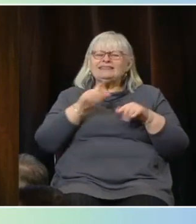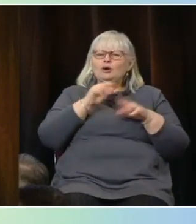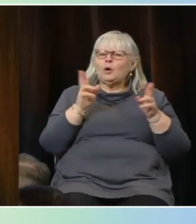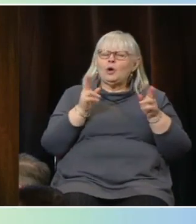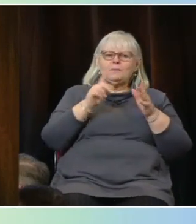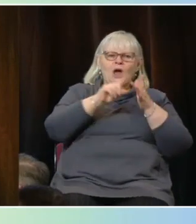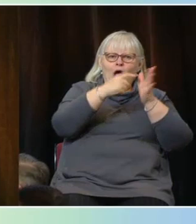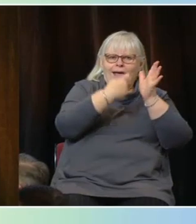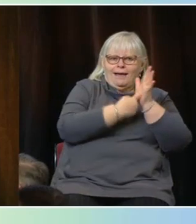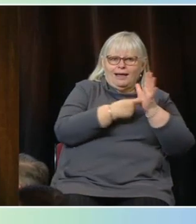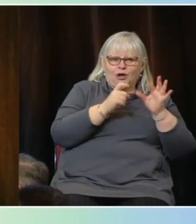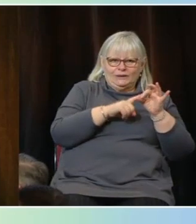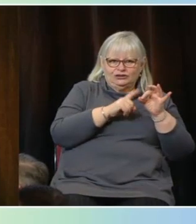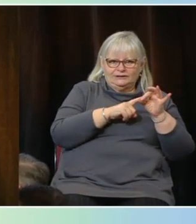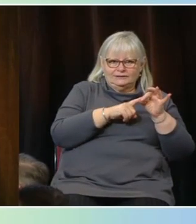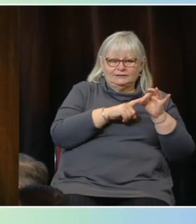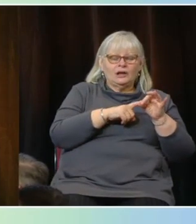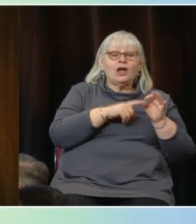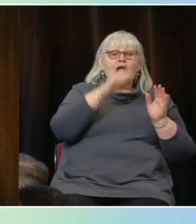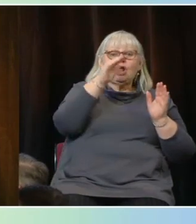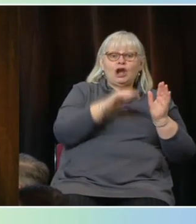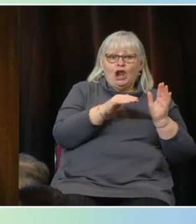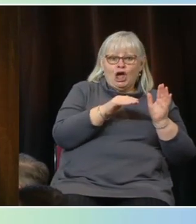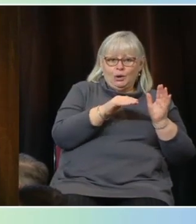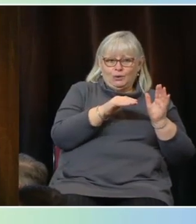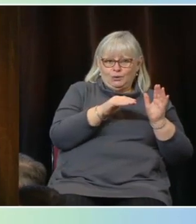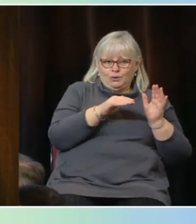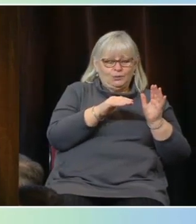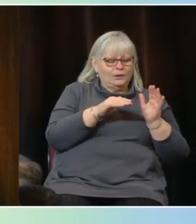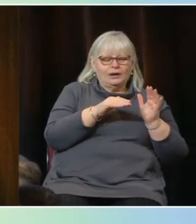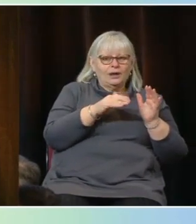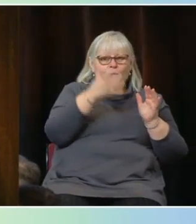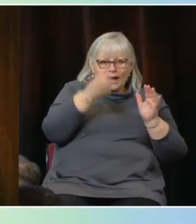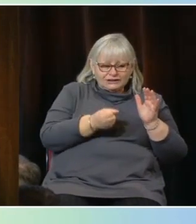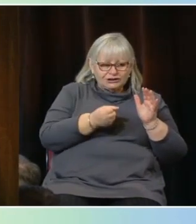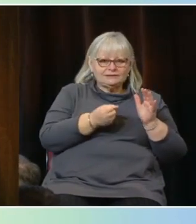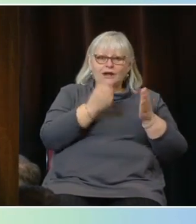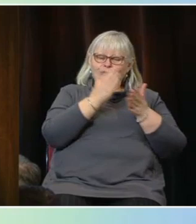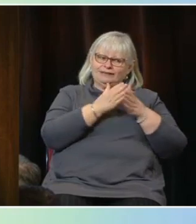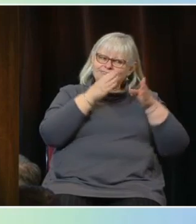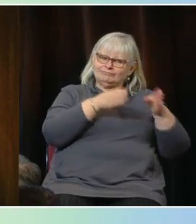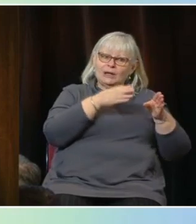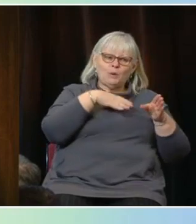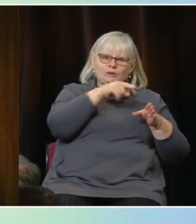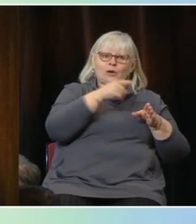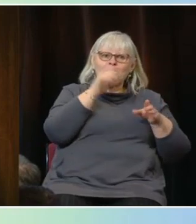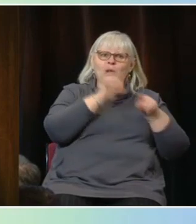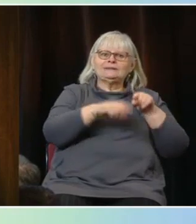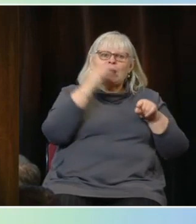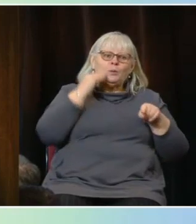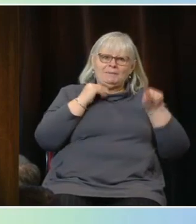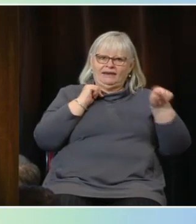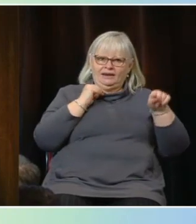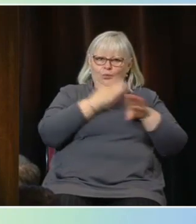low wages in these sectors are a result of entrenched gender biases and expectations that women will care selflessly and for little